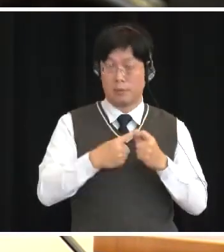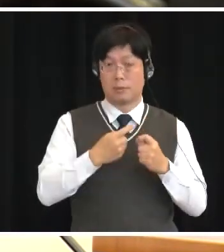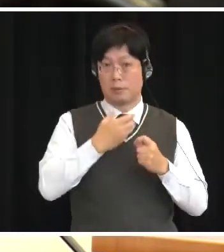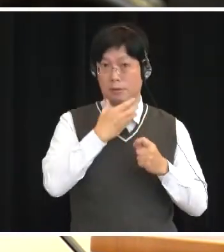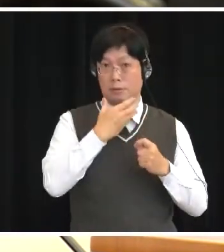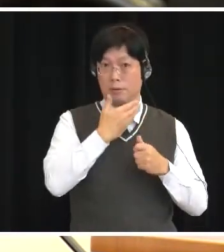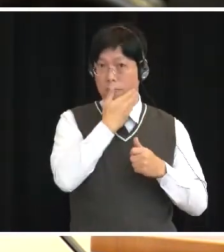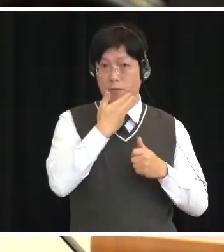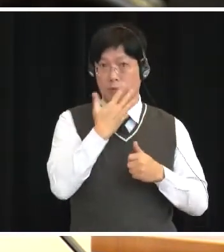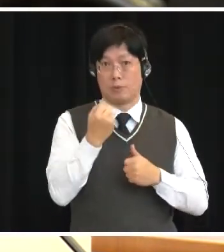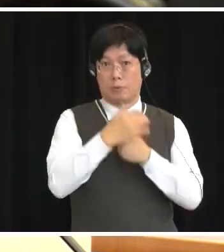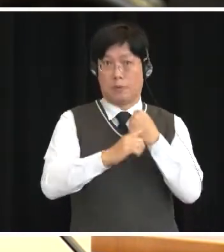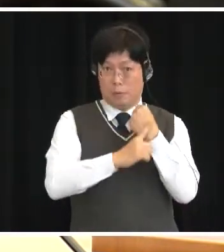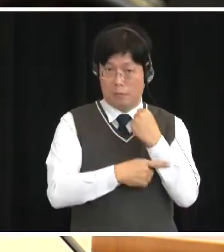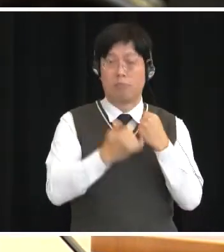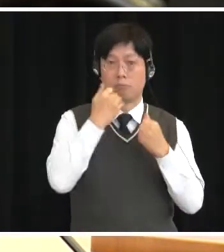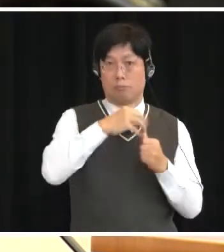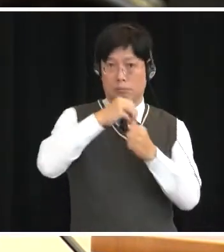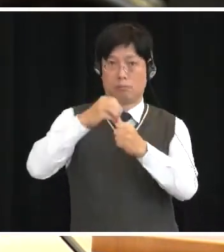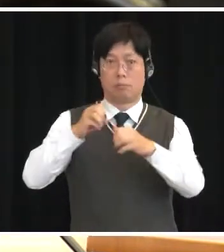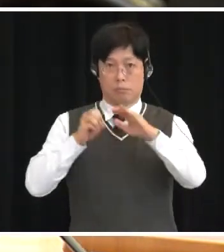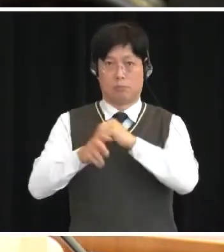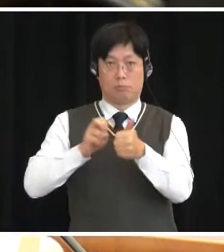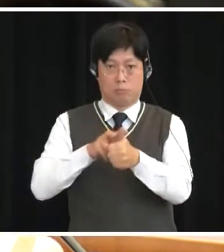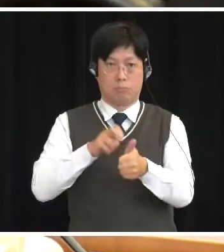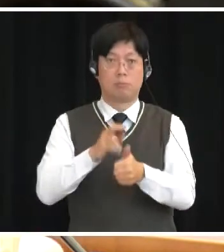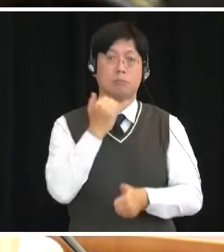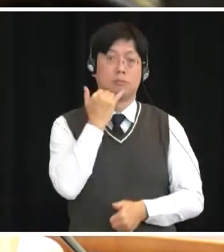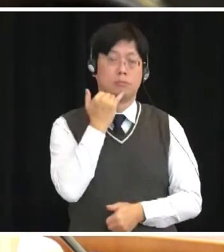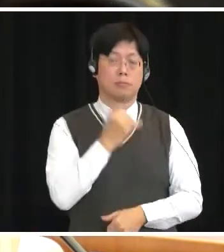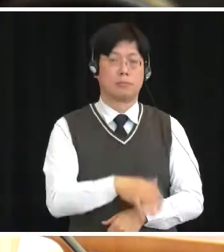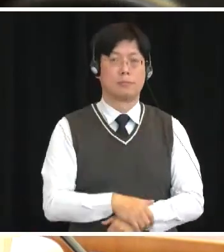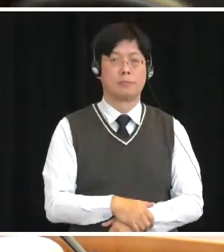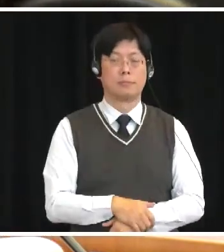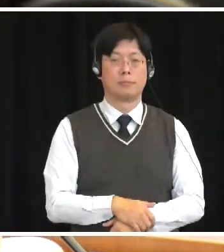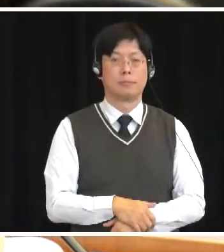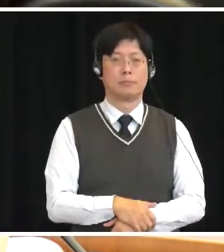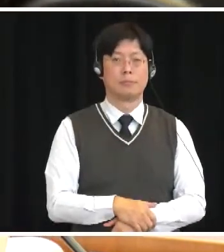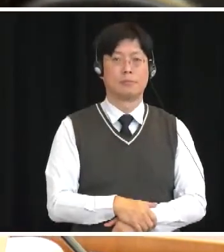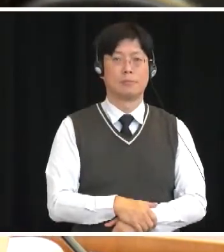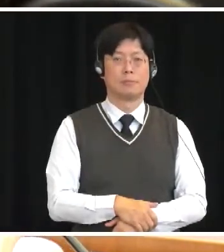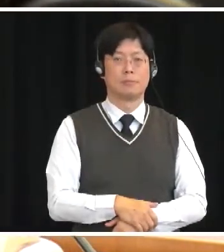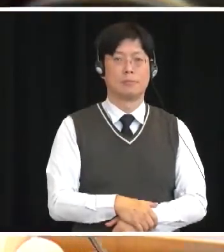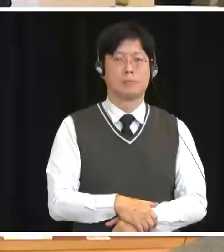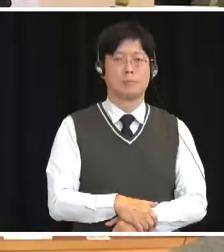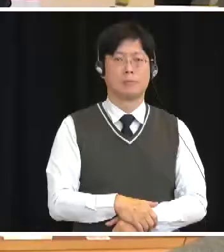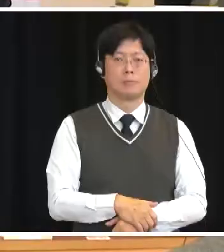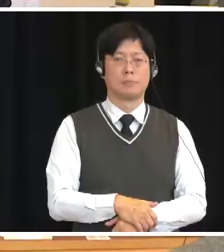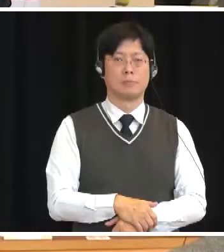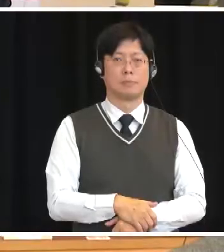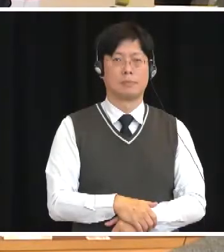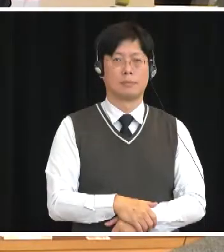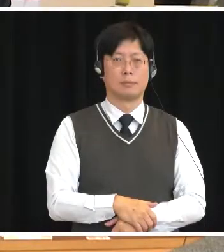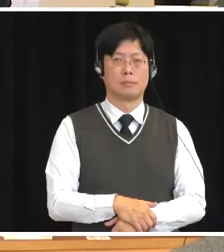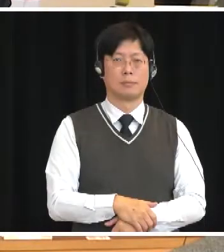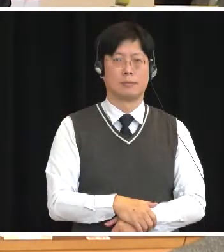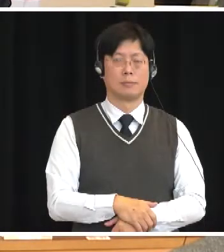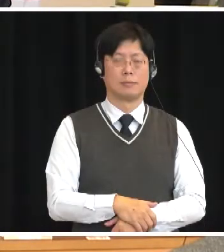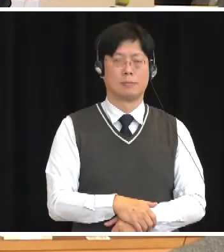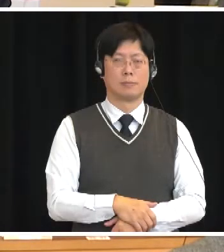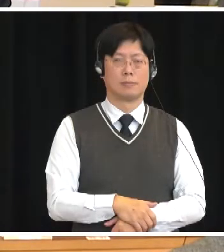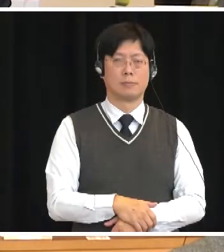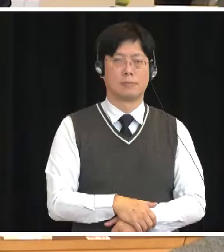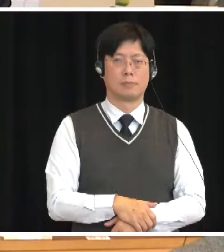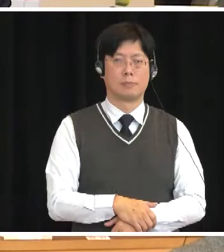freedom and liberty, these people between 18 and 20 can still be protected under the Children's